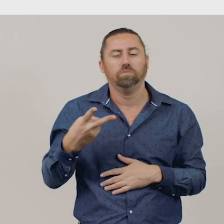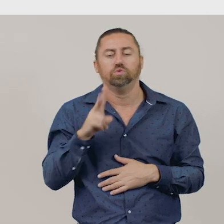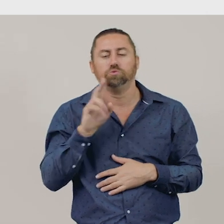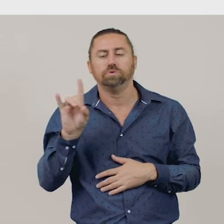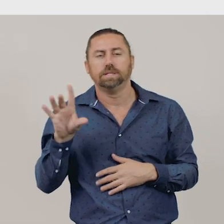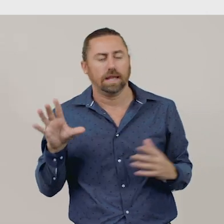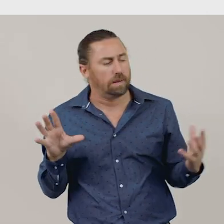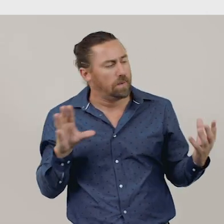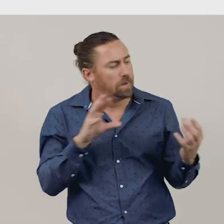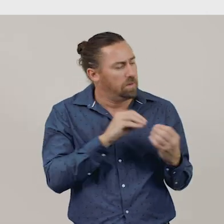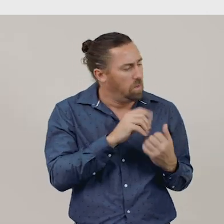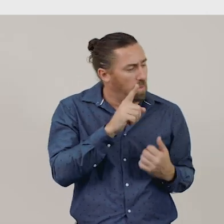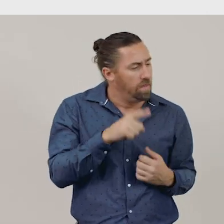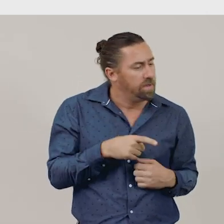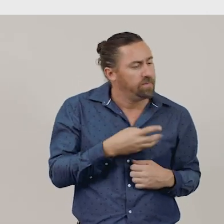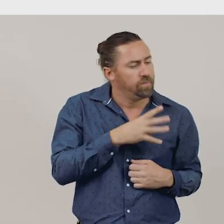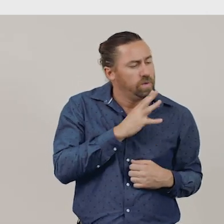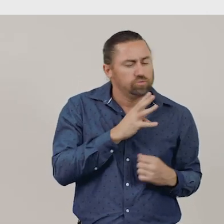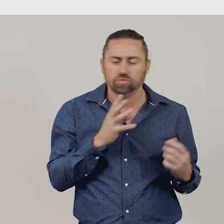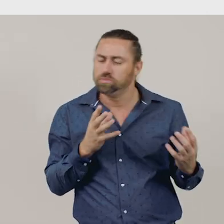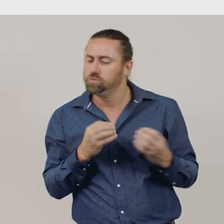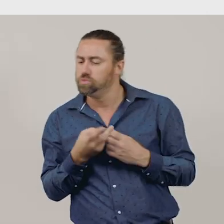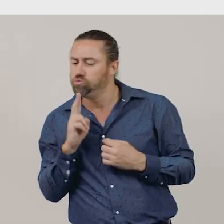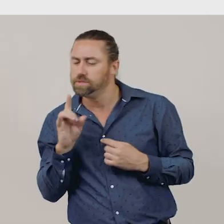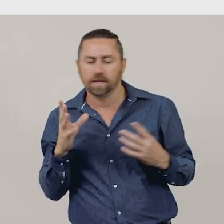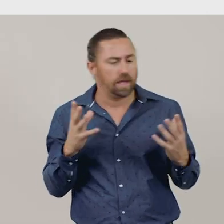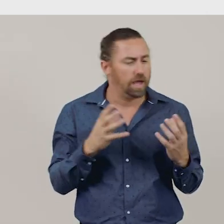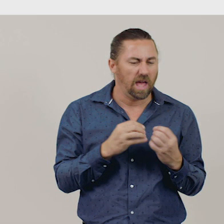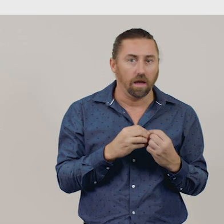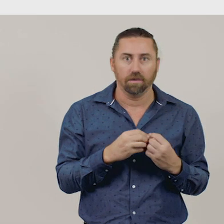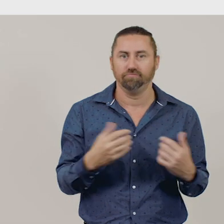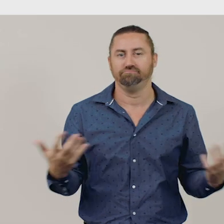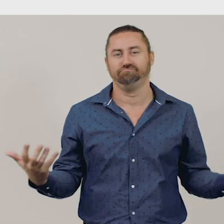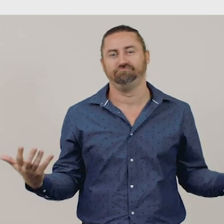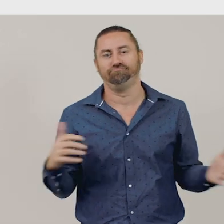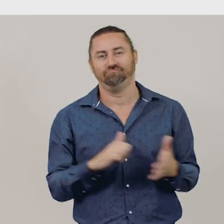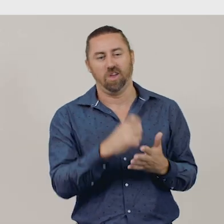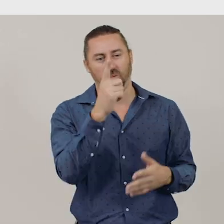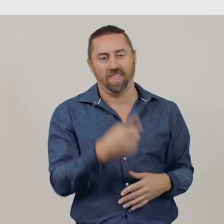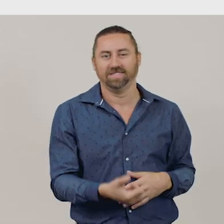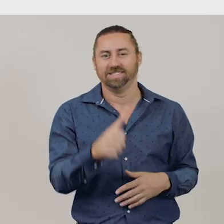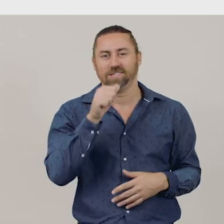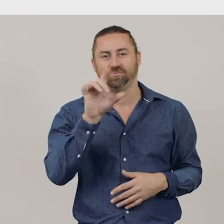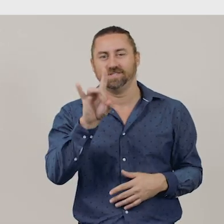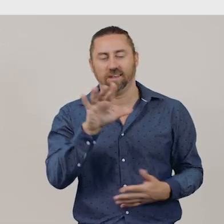add the 210 to 1,400, and that gives us the final answer